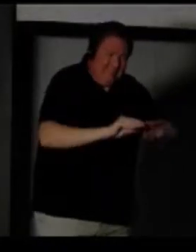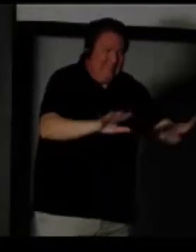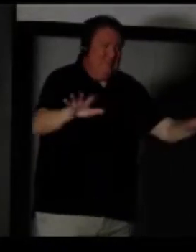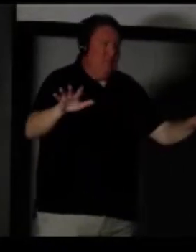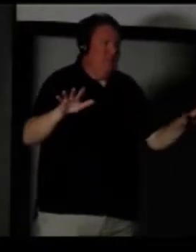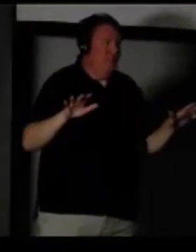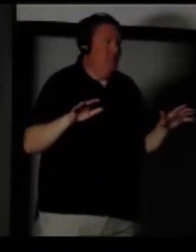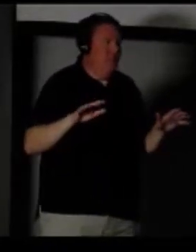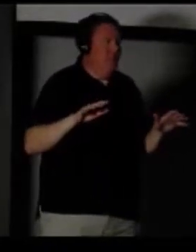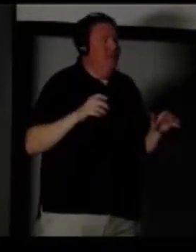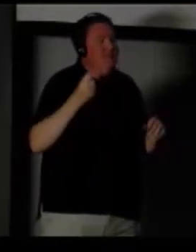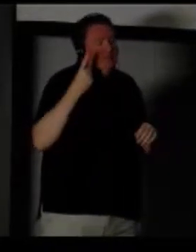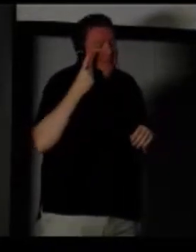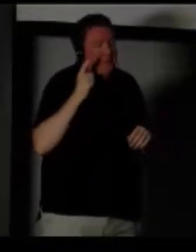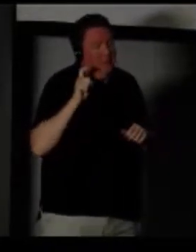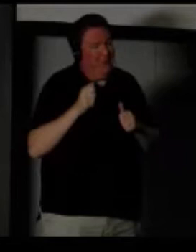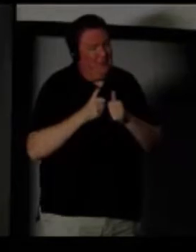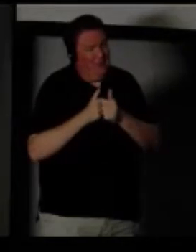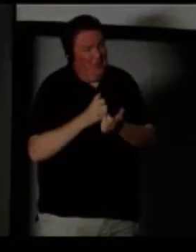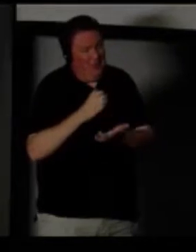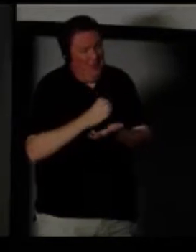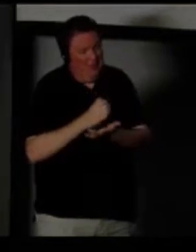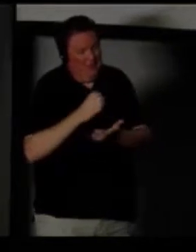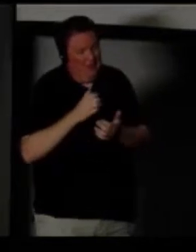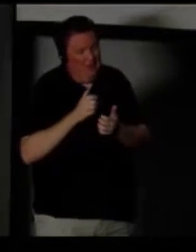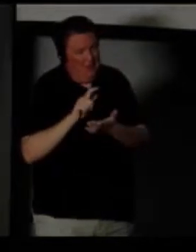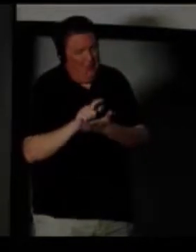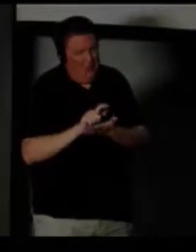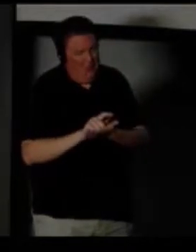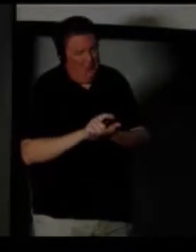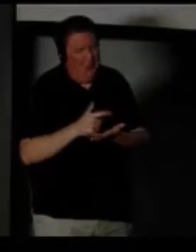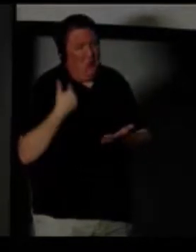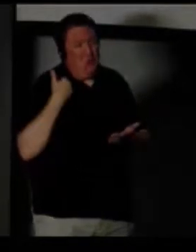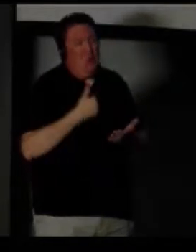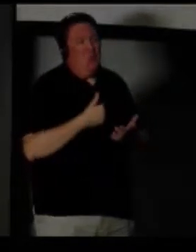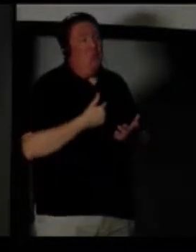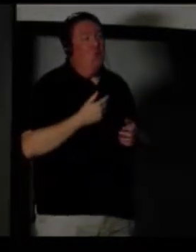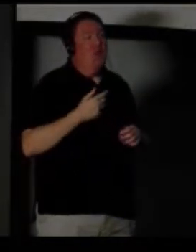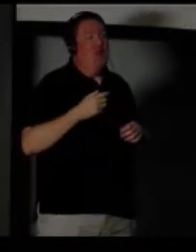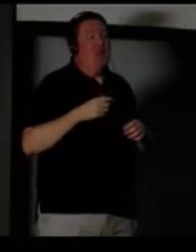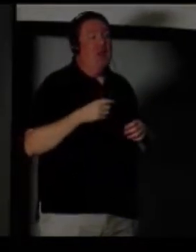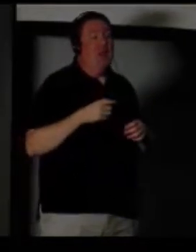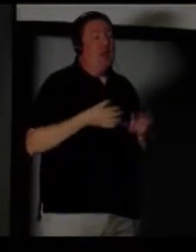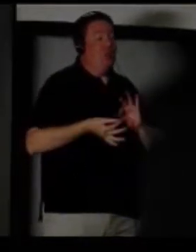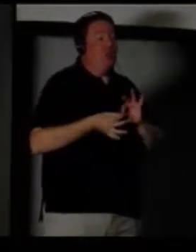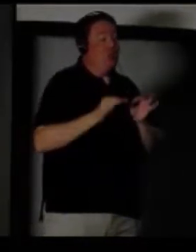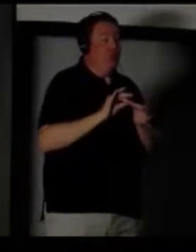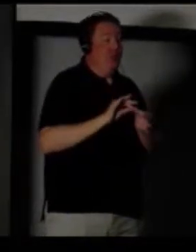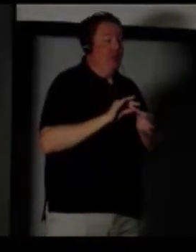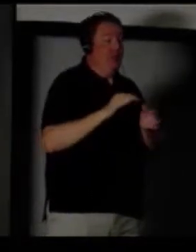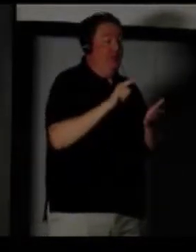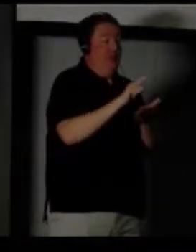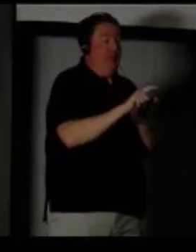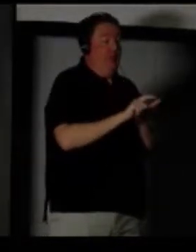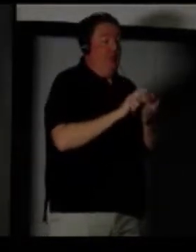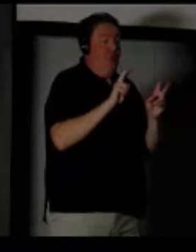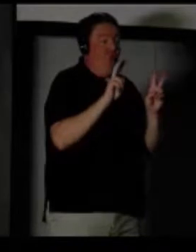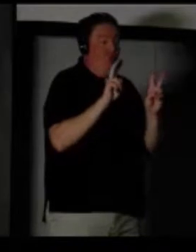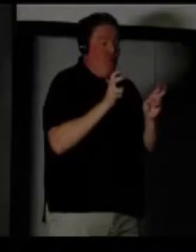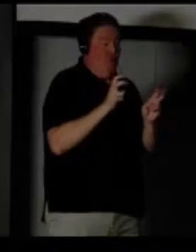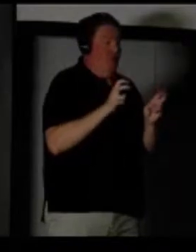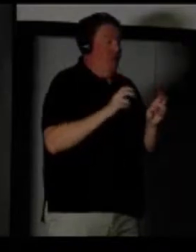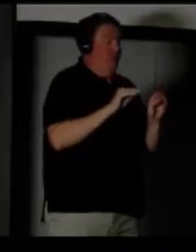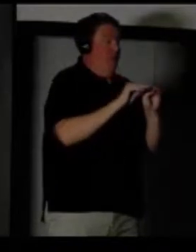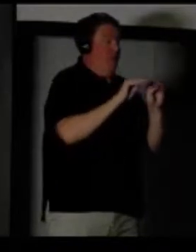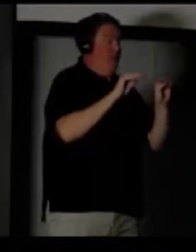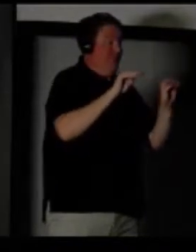certain copyright laws will allow. We interpret museum use very broadly in my museum. Having all of this out